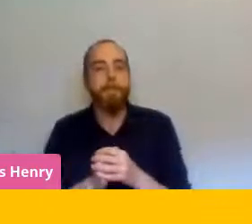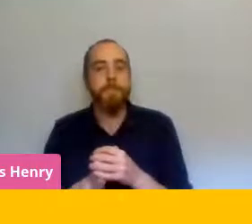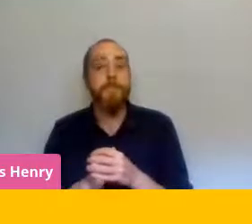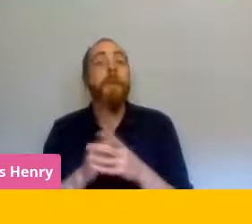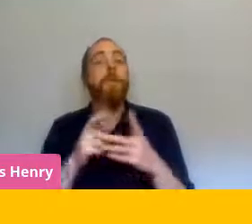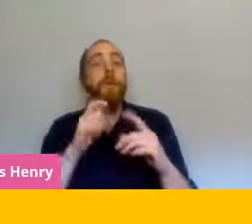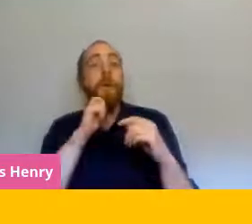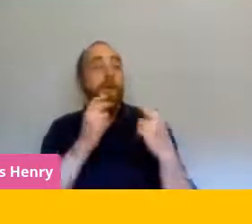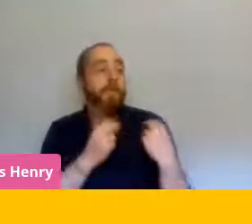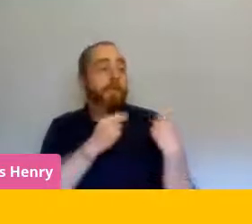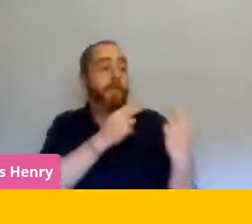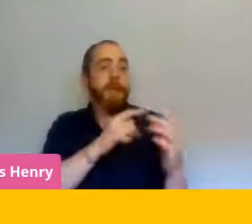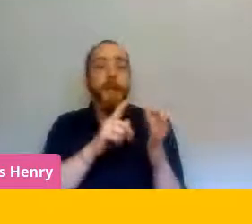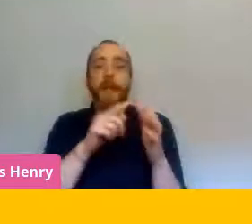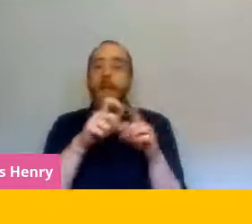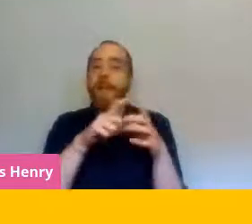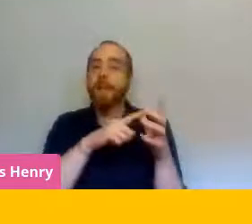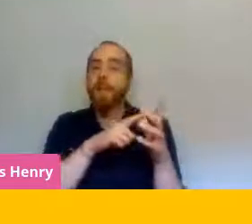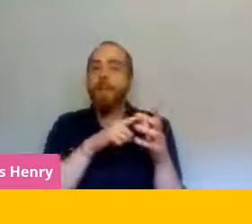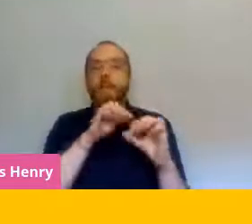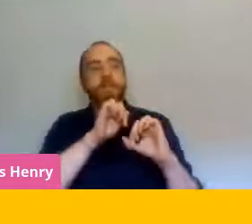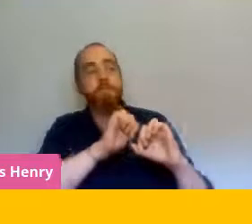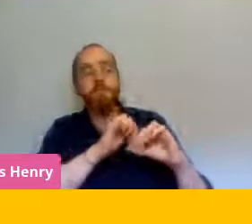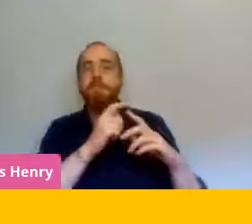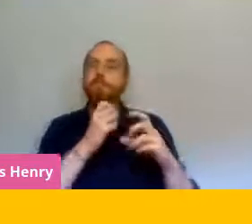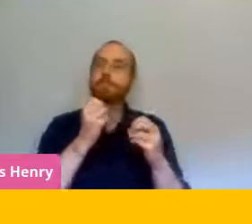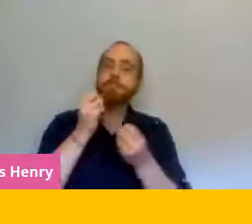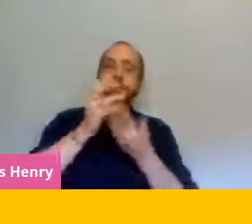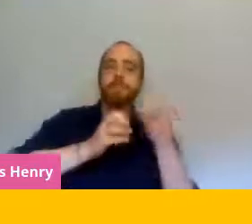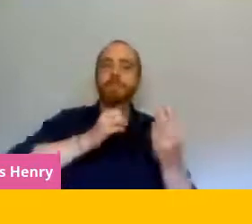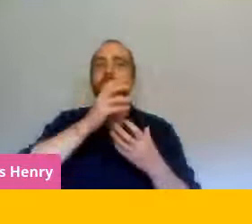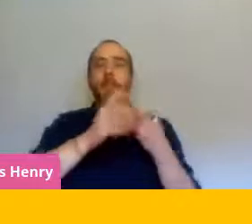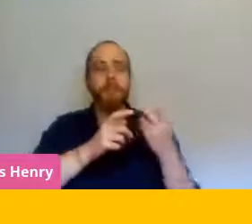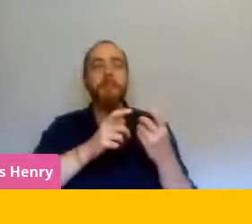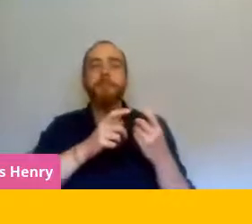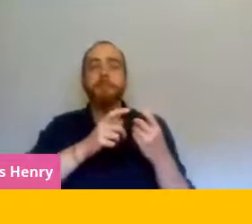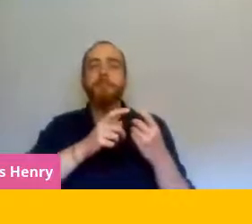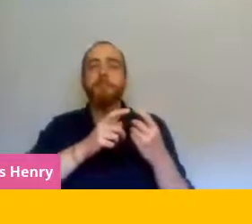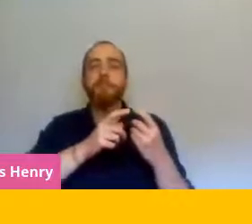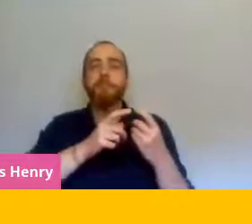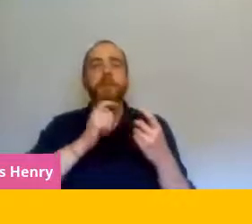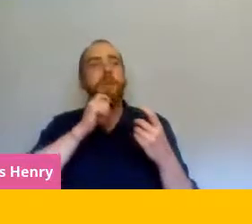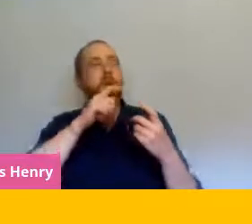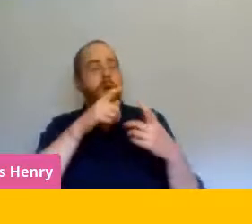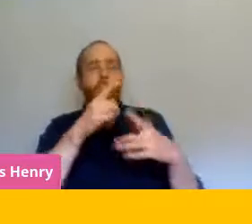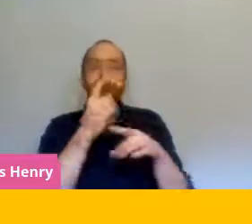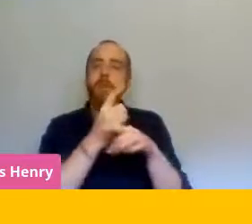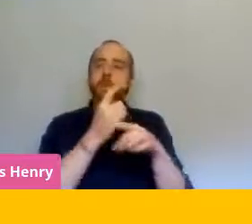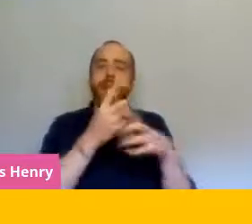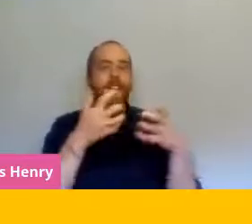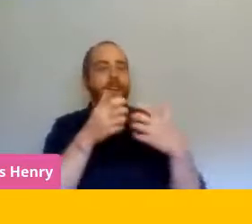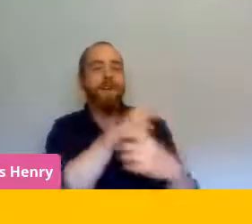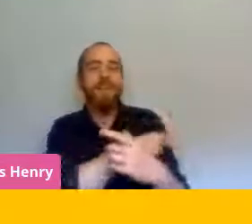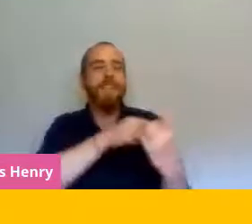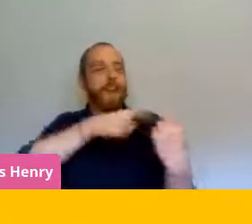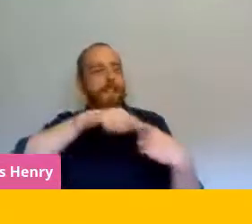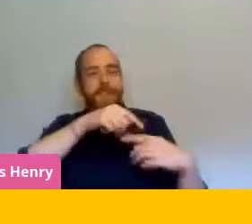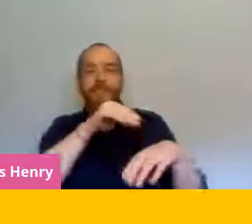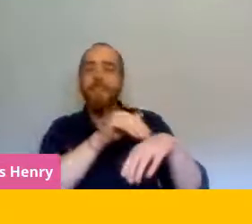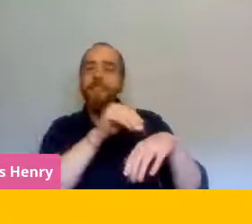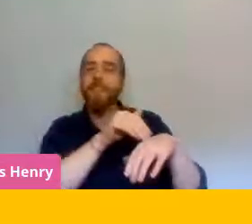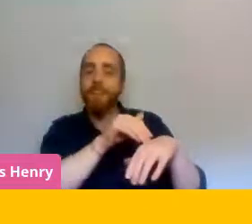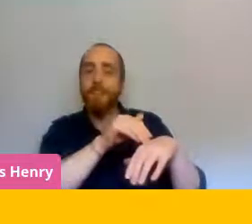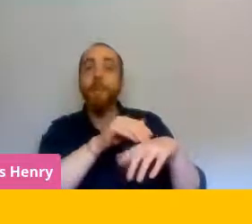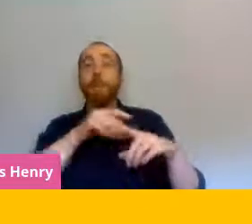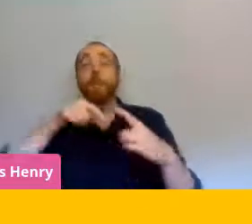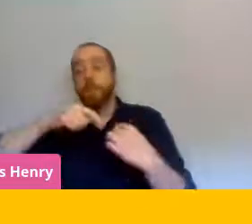to Eda now, I think, to talk about what we've been trying to do to build that beyond staff directly affected. So, as Jane mentioned, to build up that solidarity between